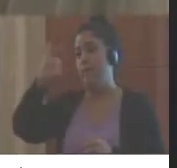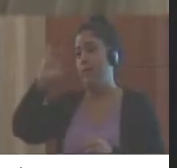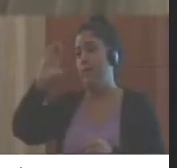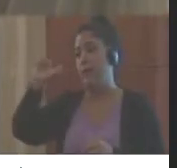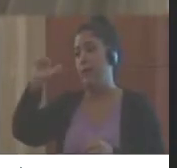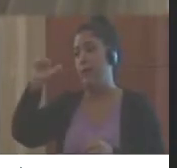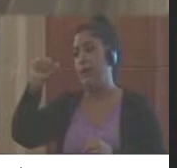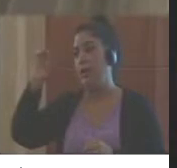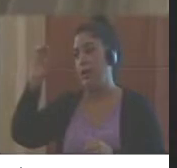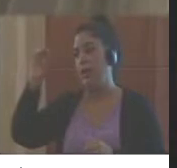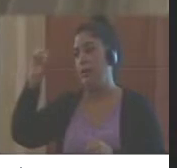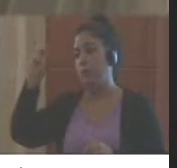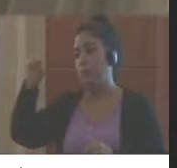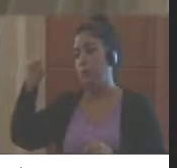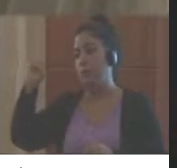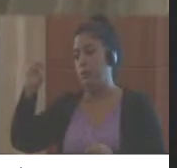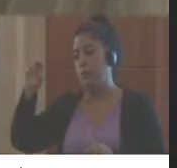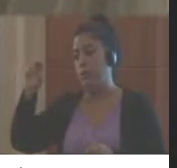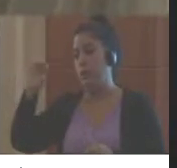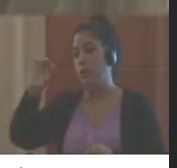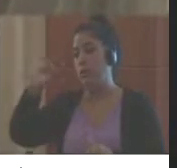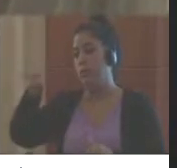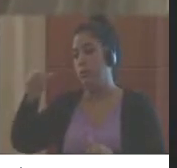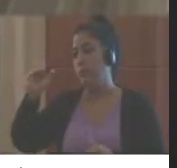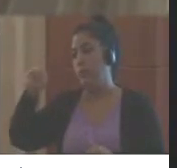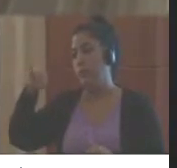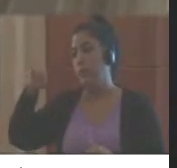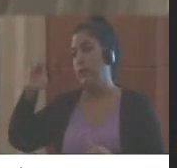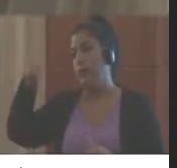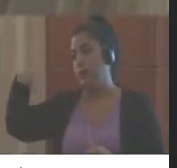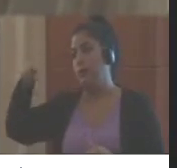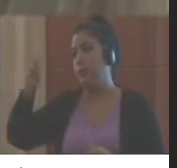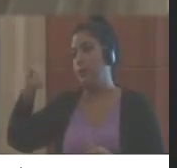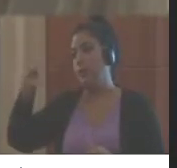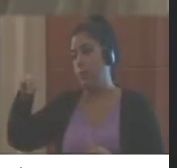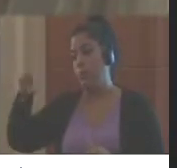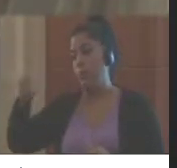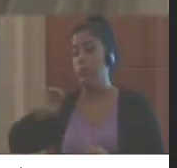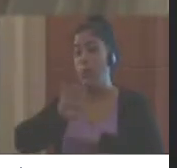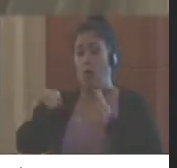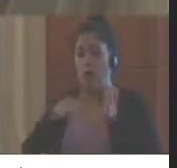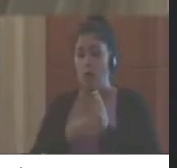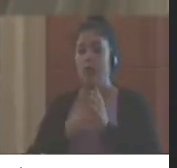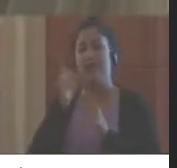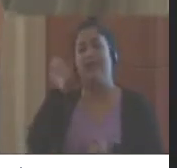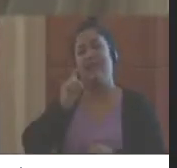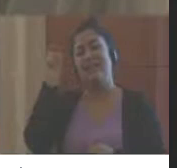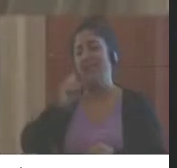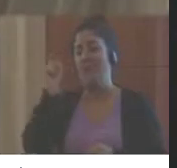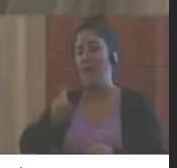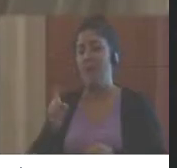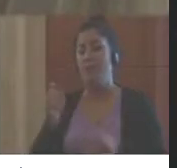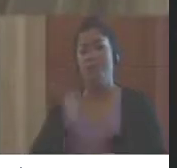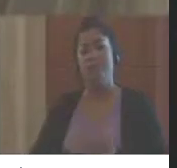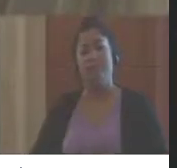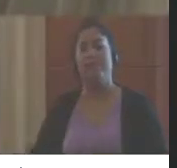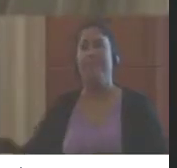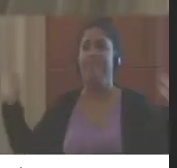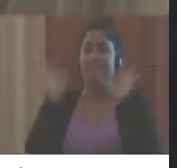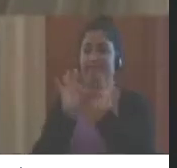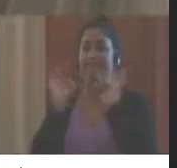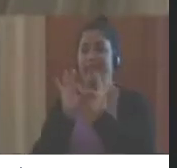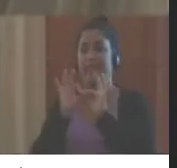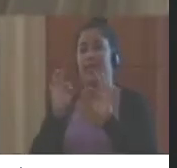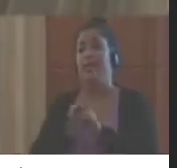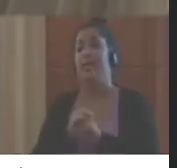a disaster. Therefore, the utilization of the communication network as an instant information, a warning sign,